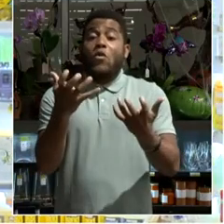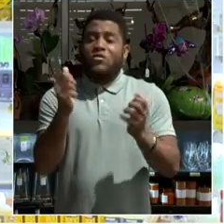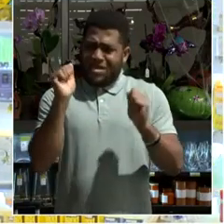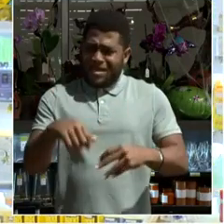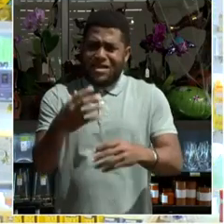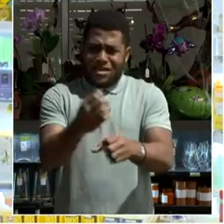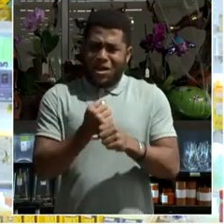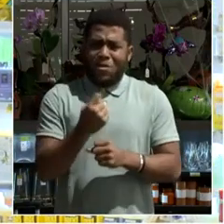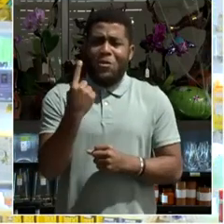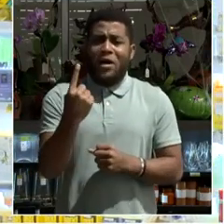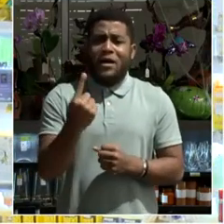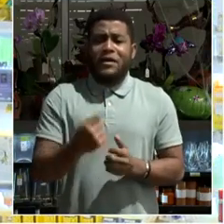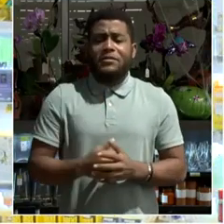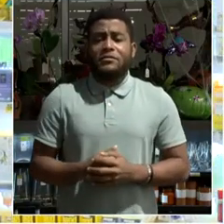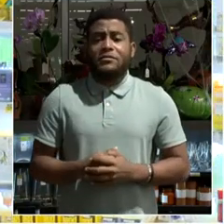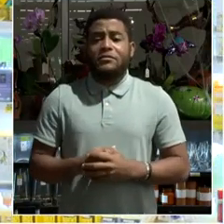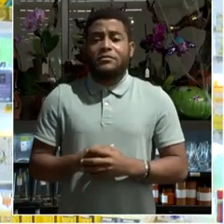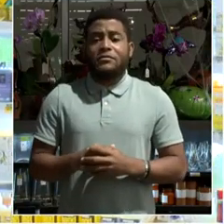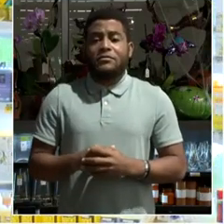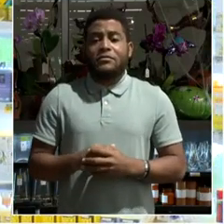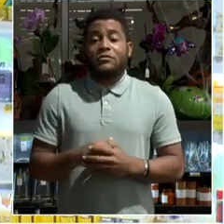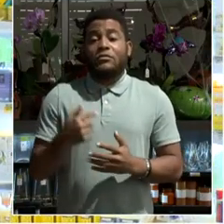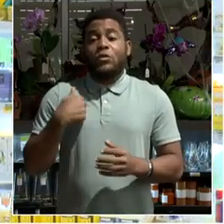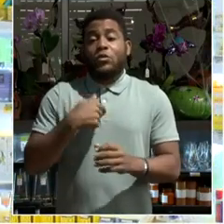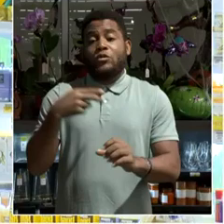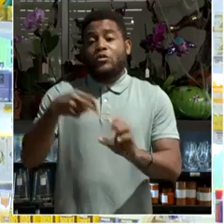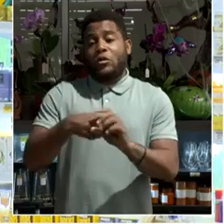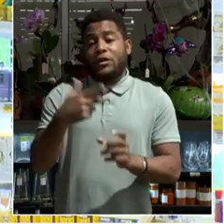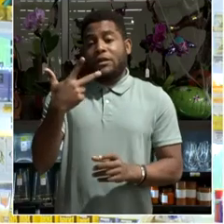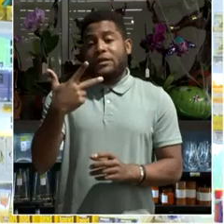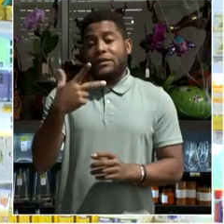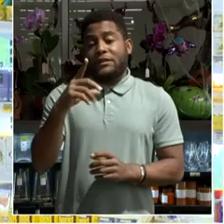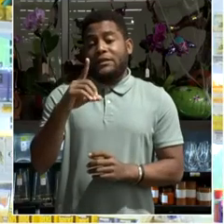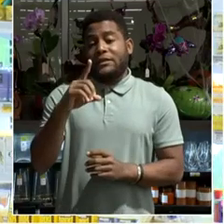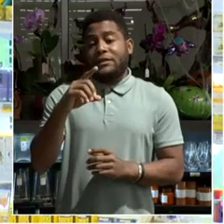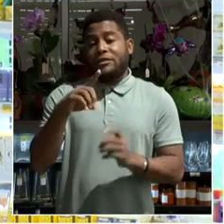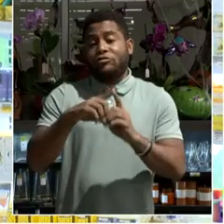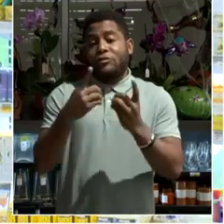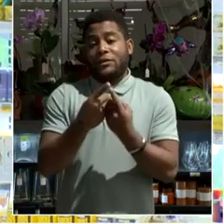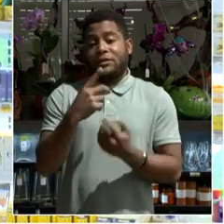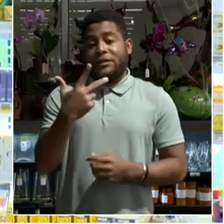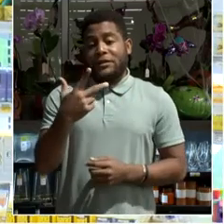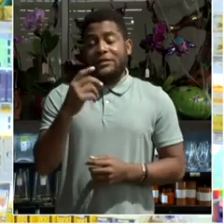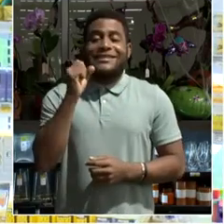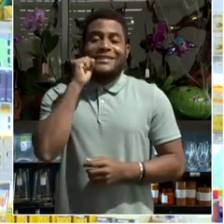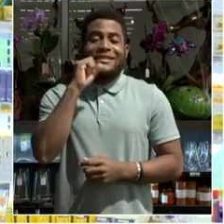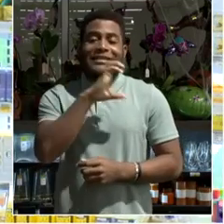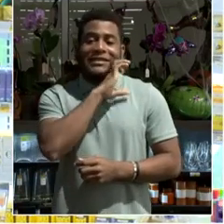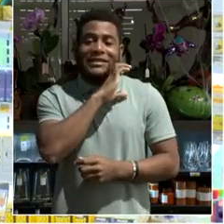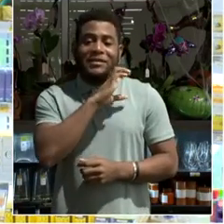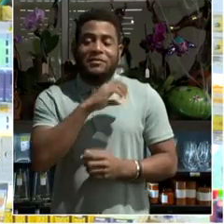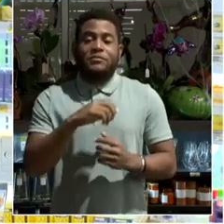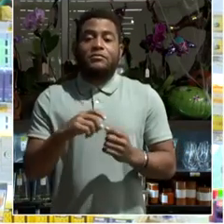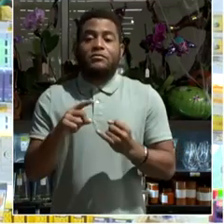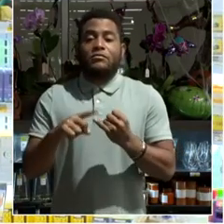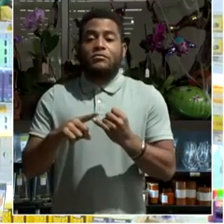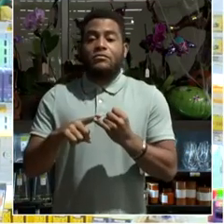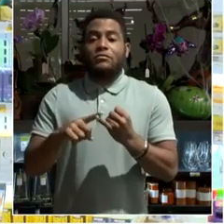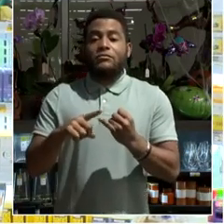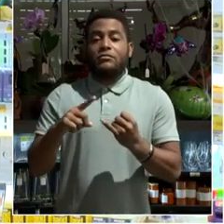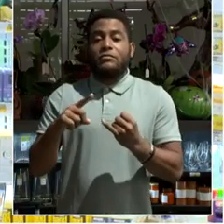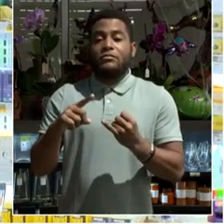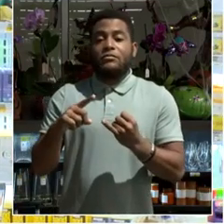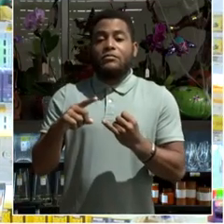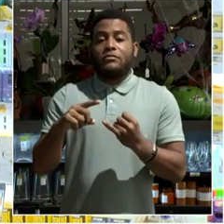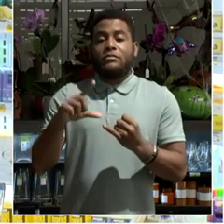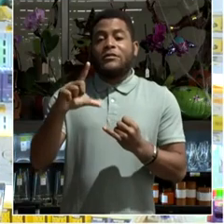also joined by three district seniors, including Frank Malone from Ward 5, Haiti Pierce from Ward 5, and Jermaine Leftwich